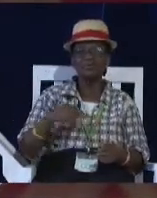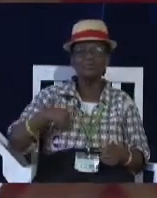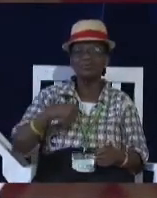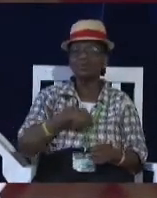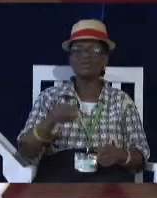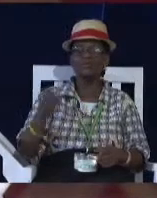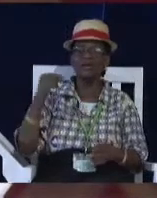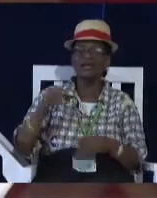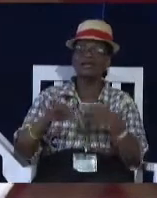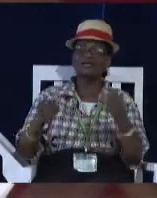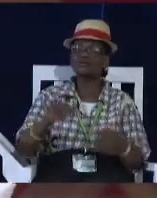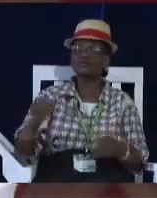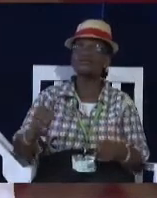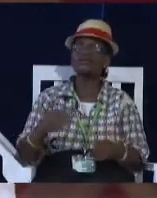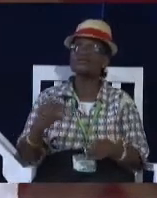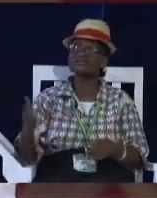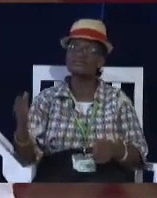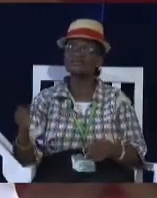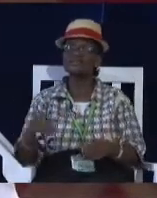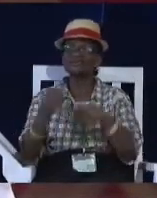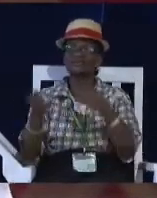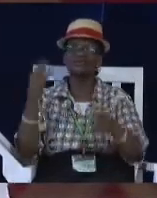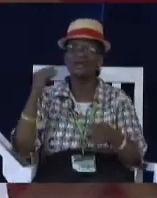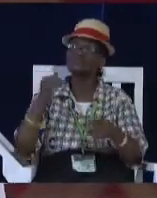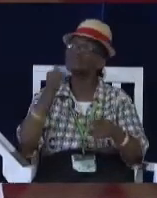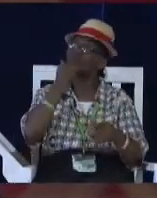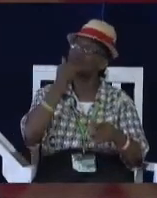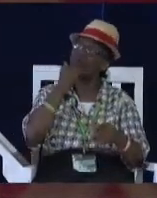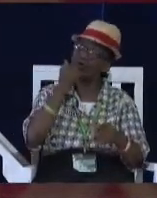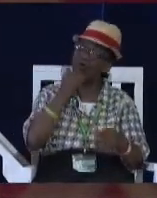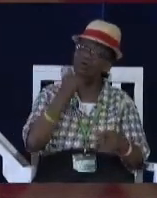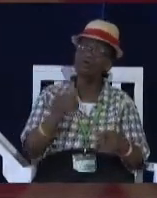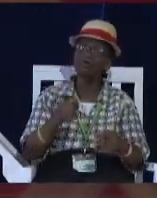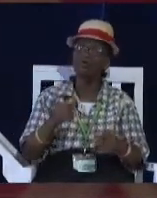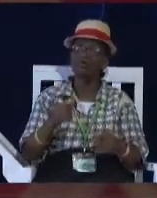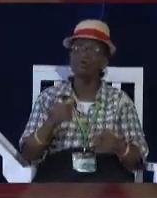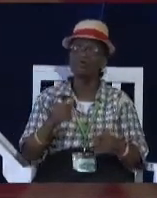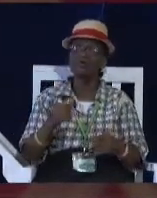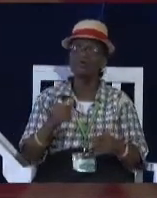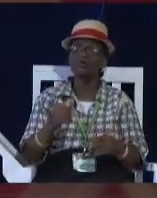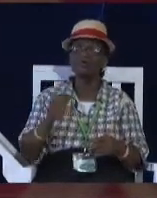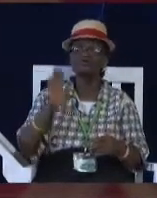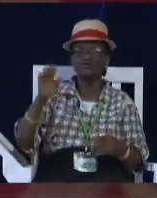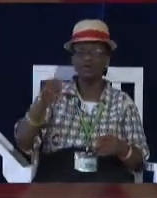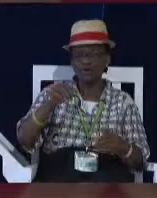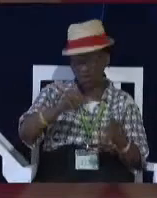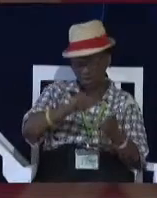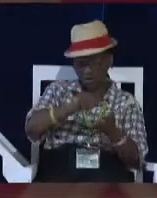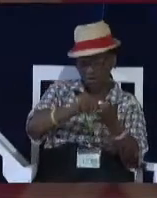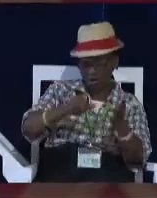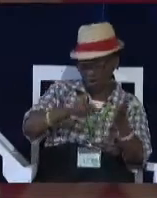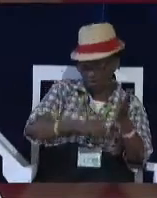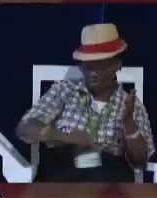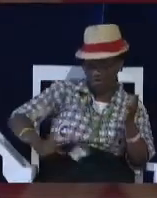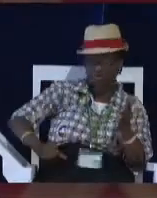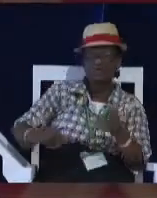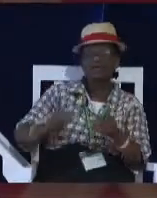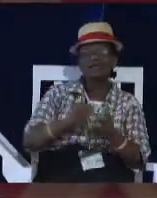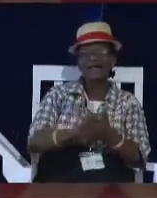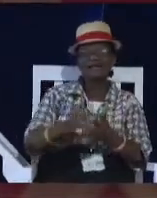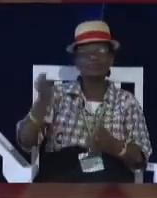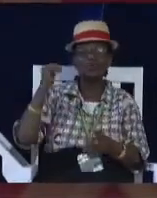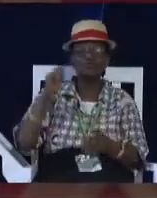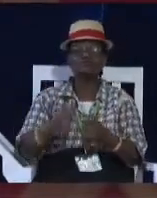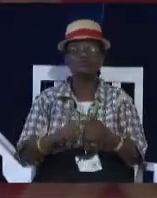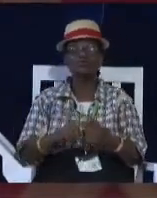Problem with anesthesia, etc., etc. The operation that was to last for about 1 hour lasted